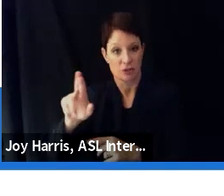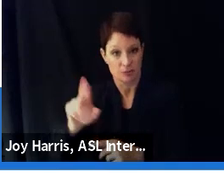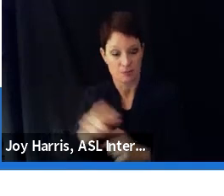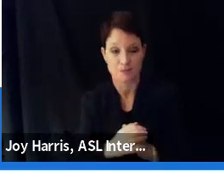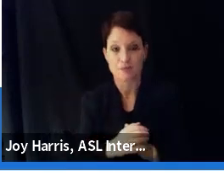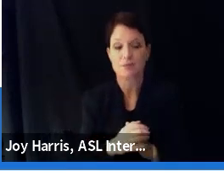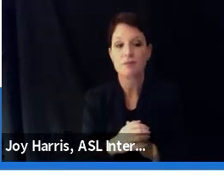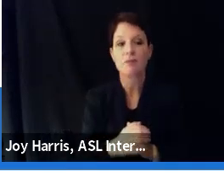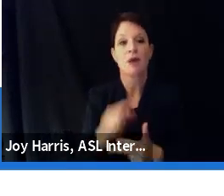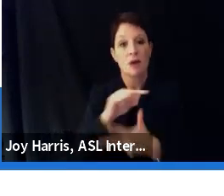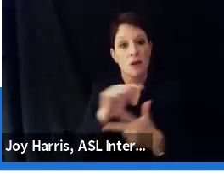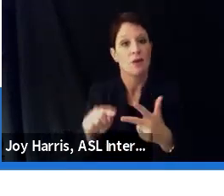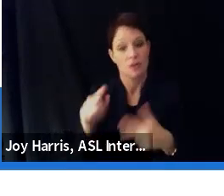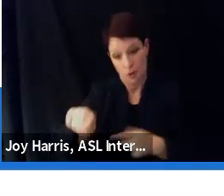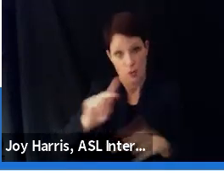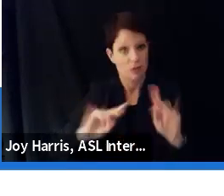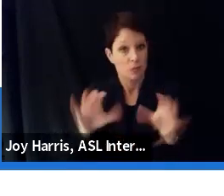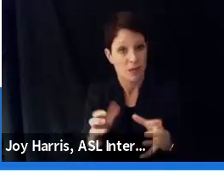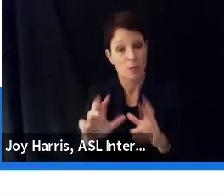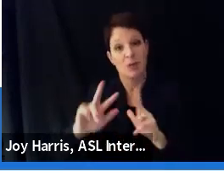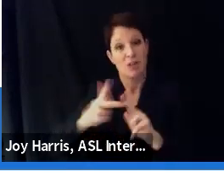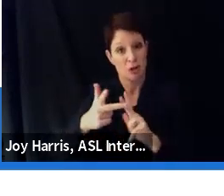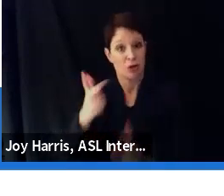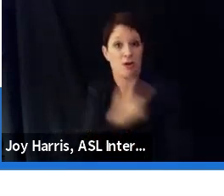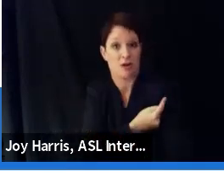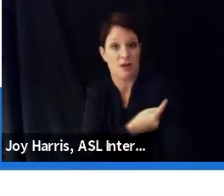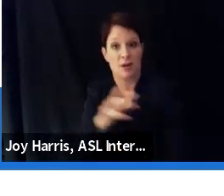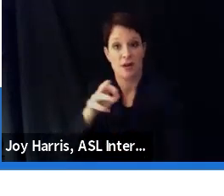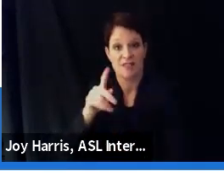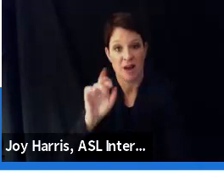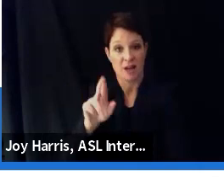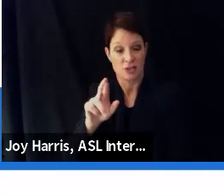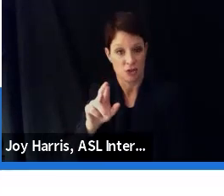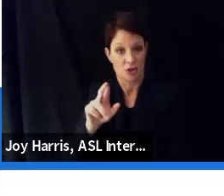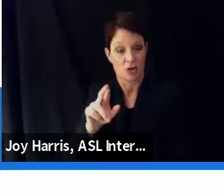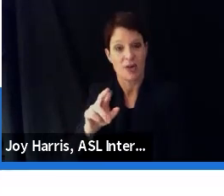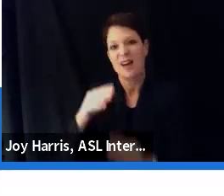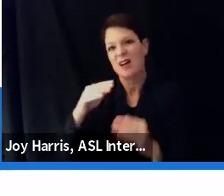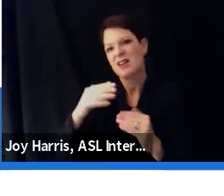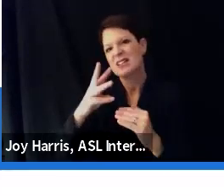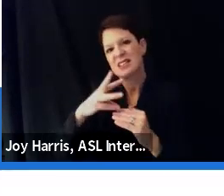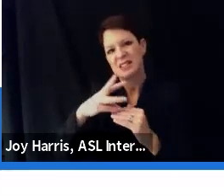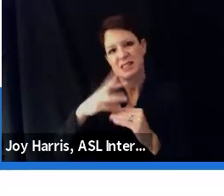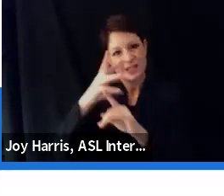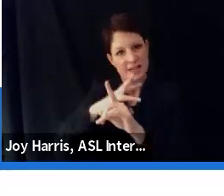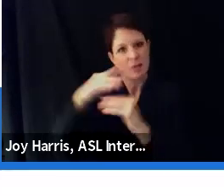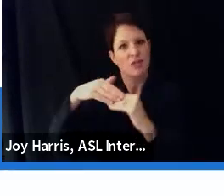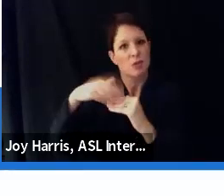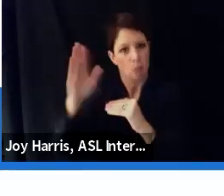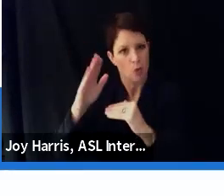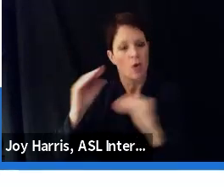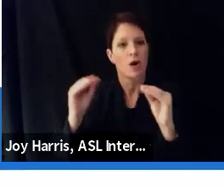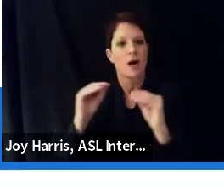people can receive a third dose of Pfizer, a booster of Pfizer, at least 6 months after they finish their